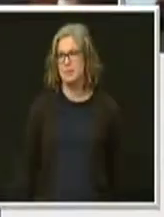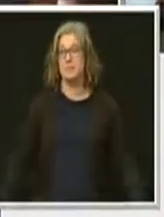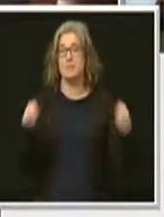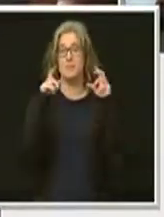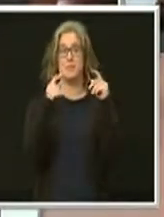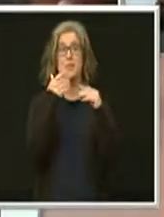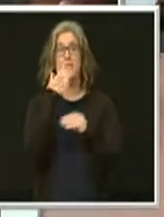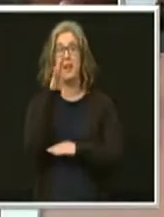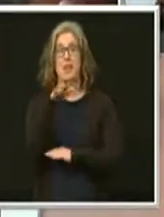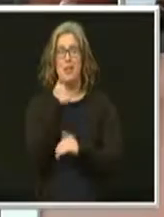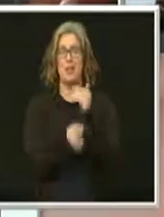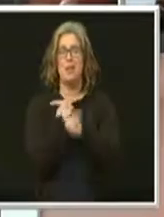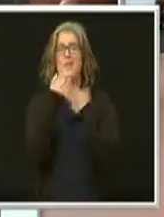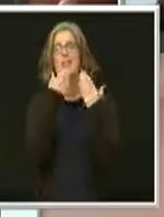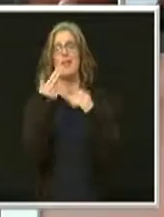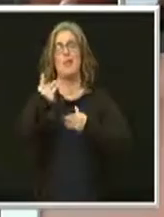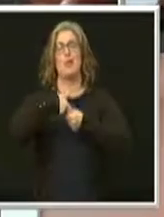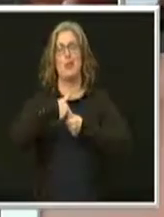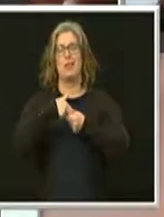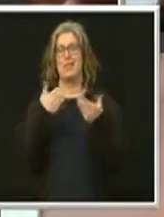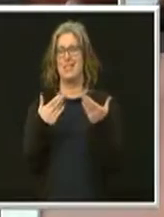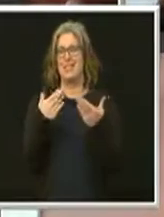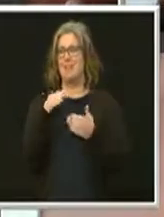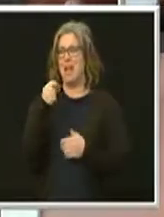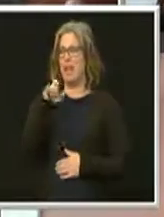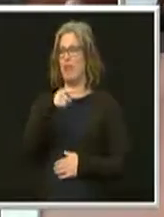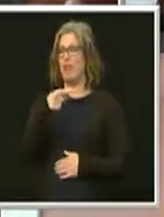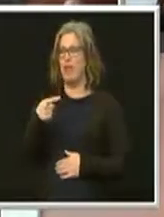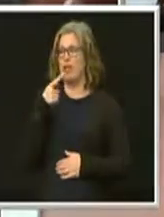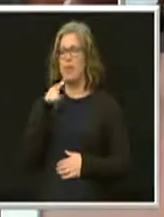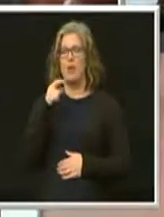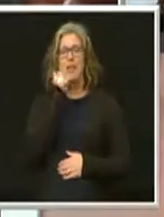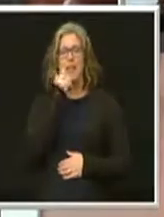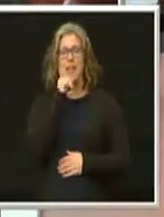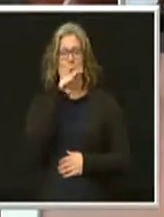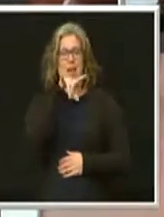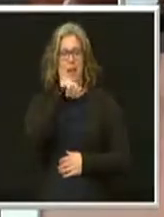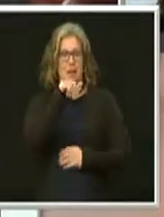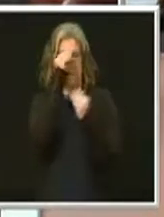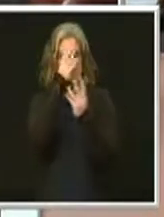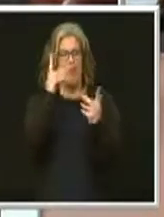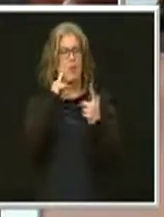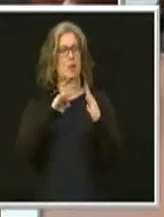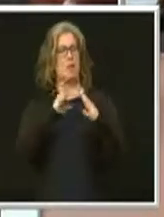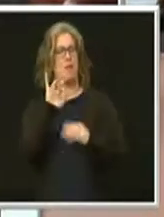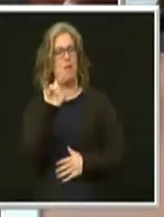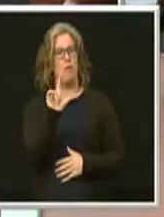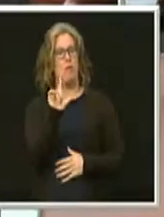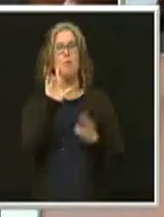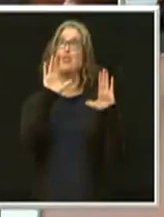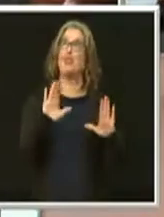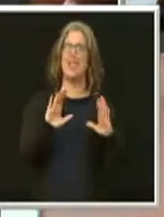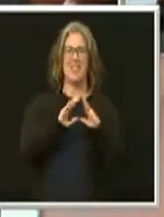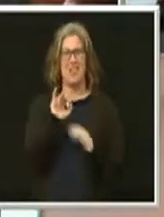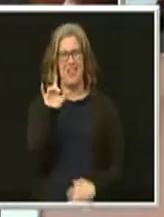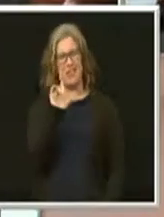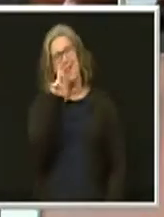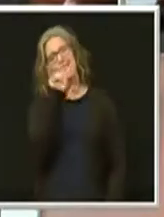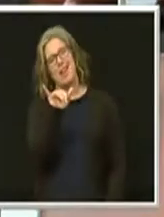All right, good afternoon, everybody. Thank you for joining us here on April 1st for the daily media brief for the city of Louisville, the great city of